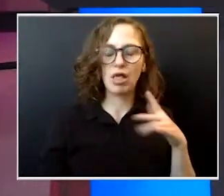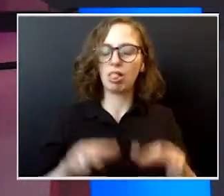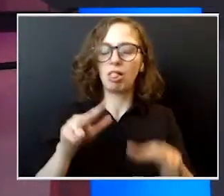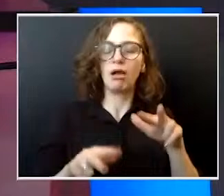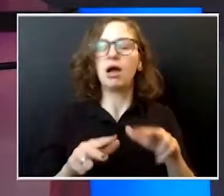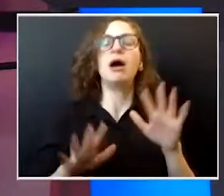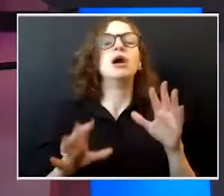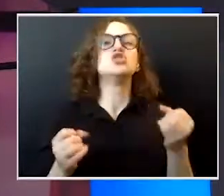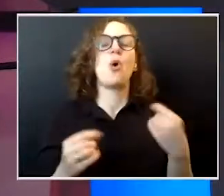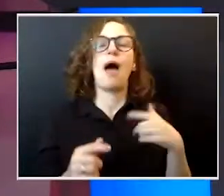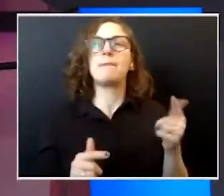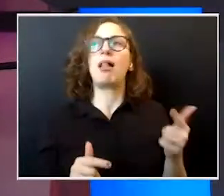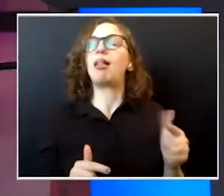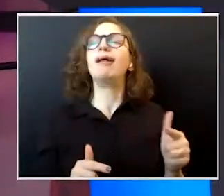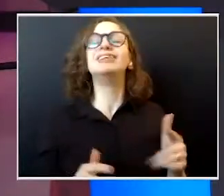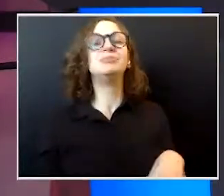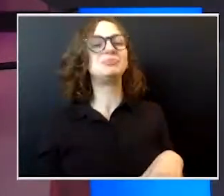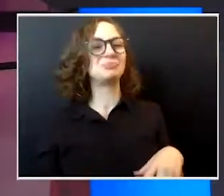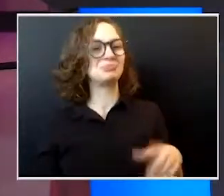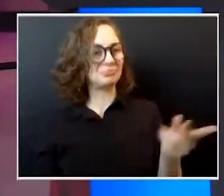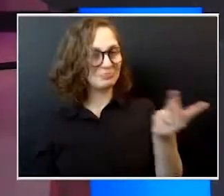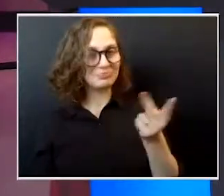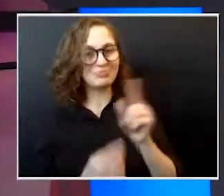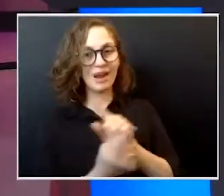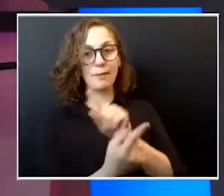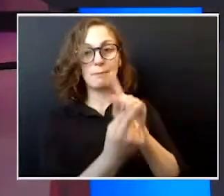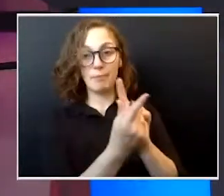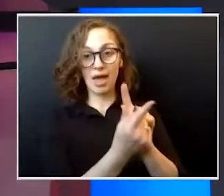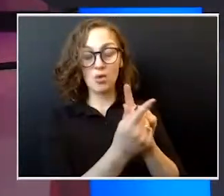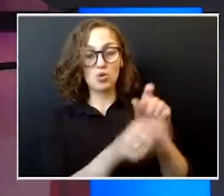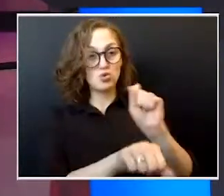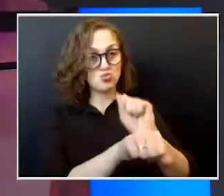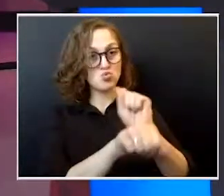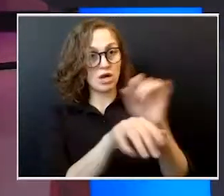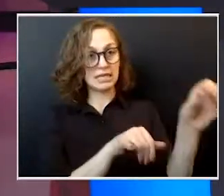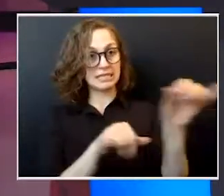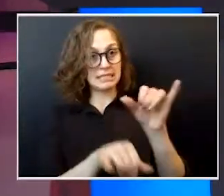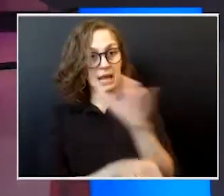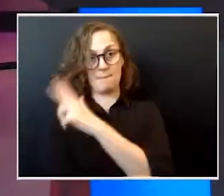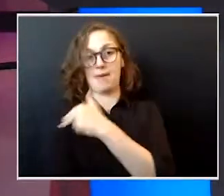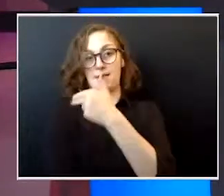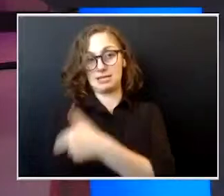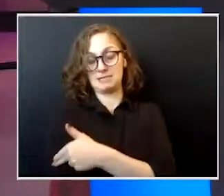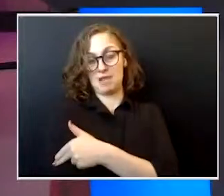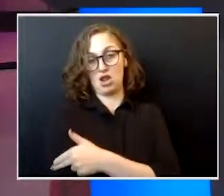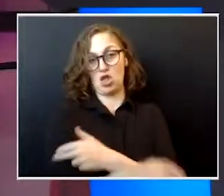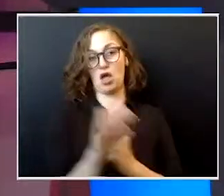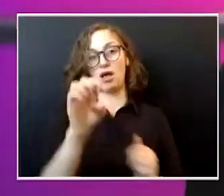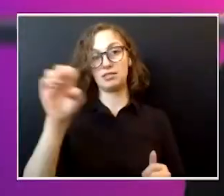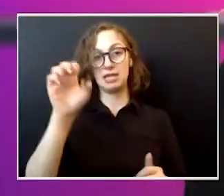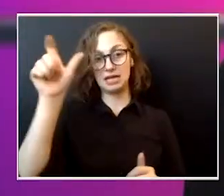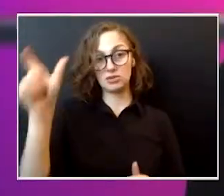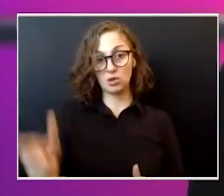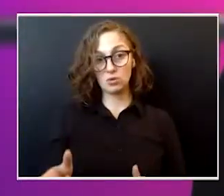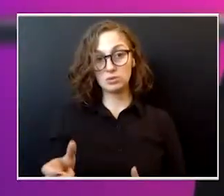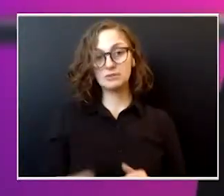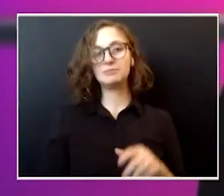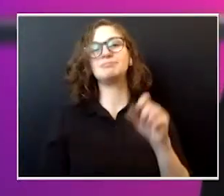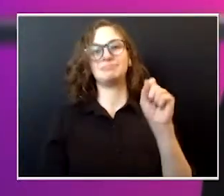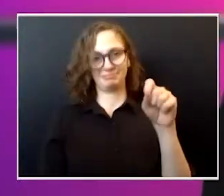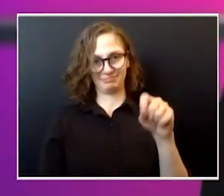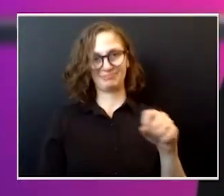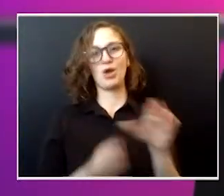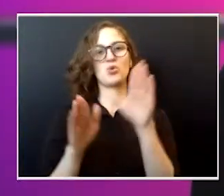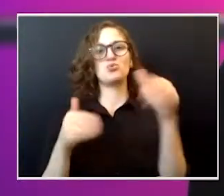You met when you were also working at the same hospital on the East Coast? Yes. Yes, we met in room 48 in the medical